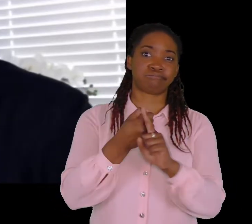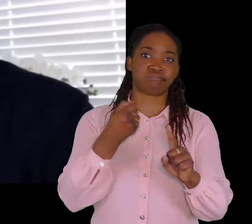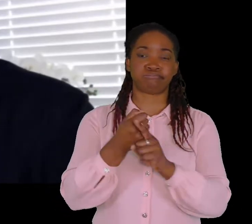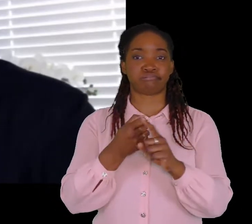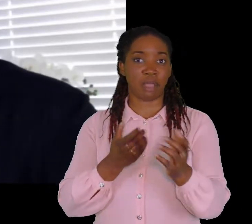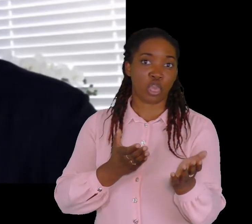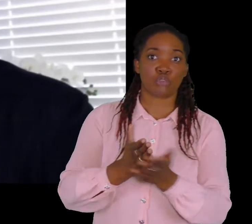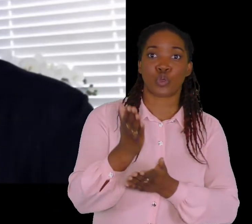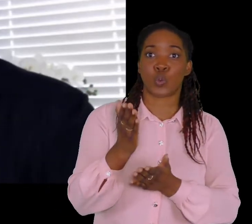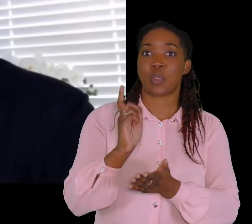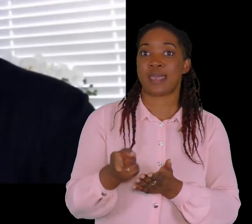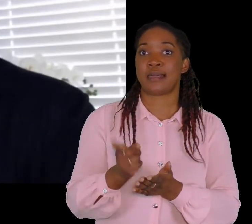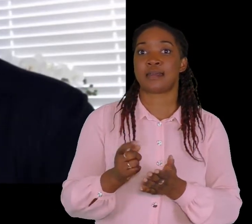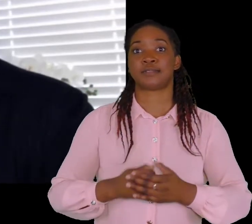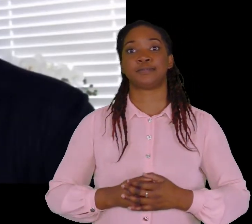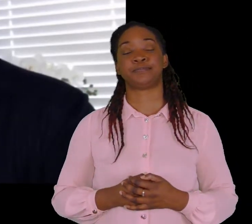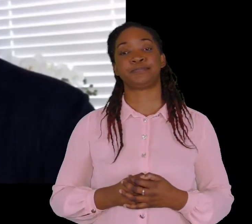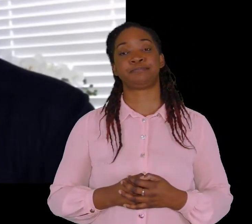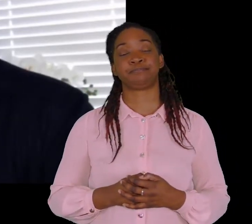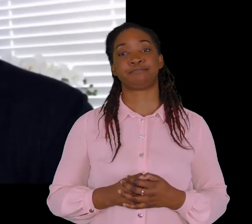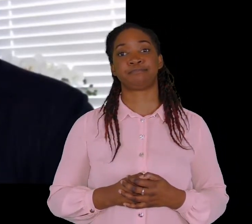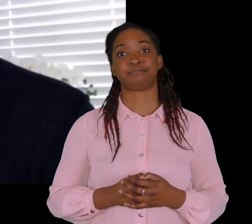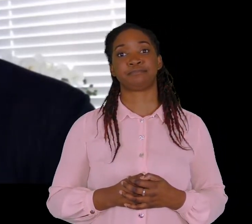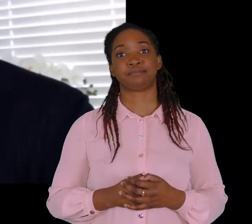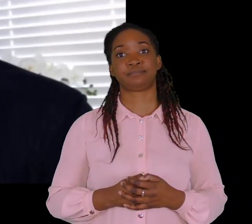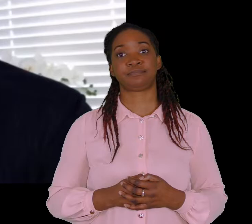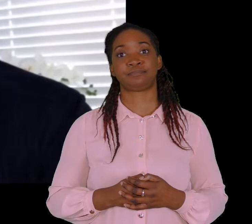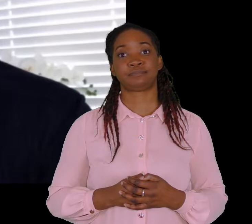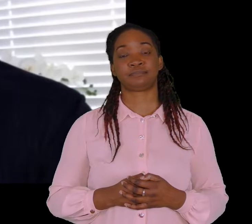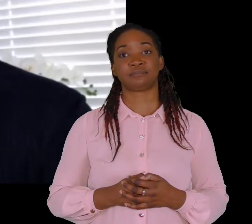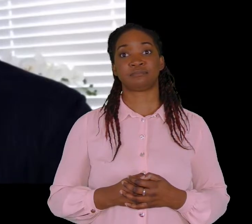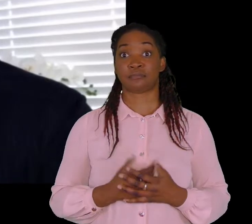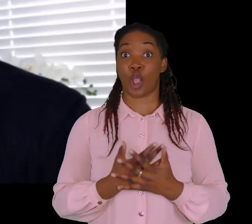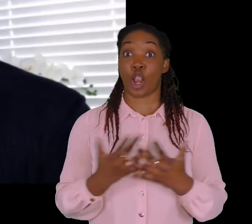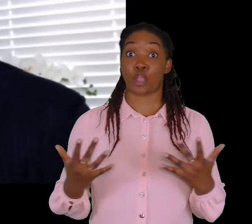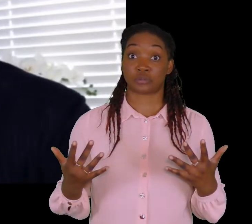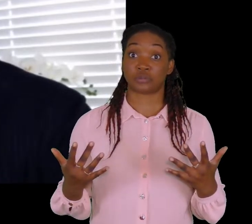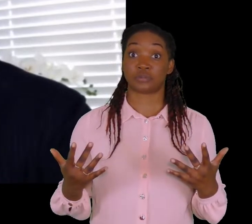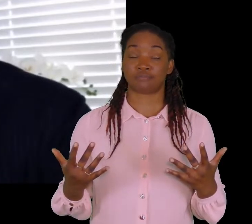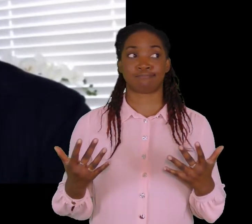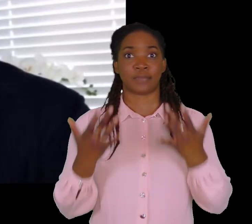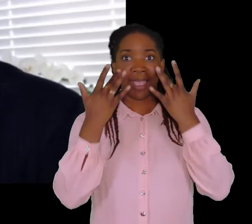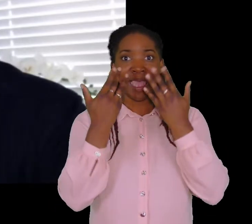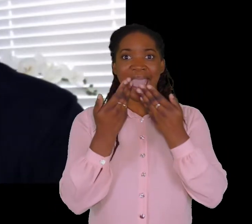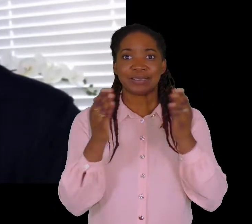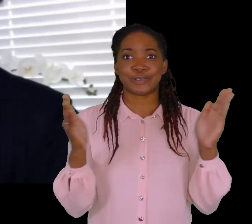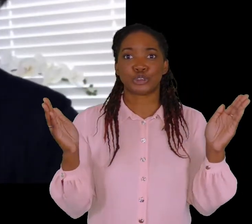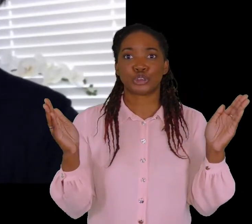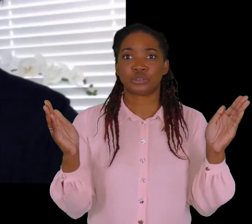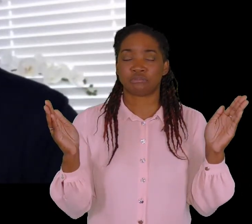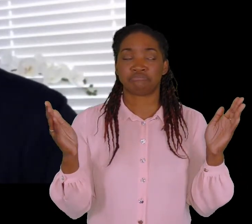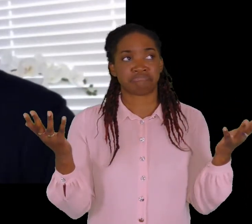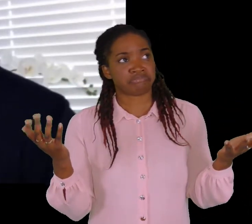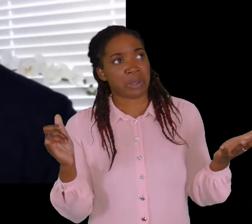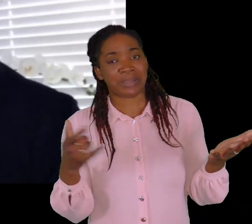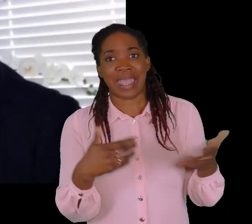of course, you know, a lot of the exhibitions, let's say, that Eddie worked on, and also the exhibition